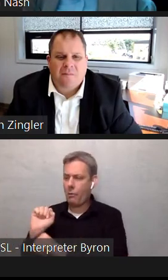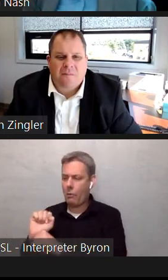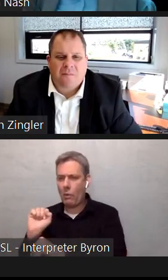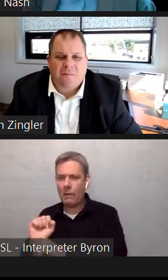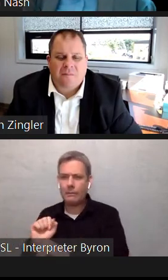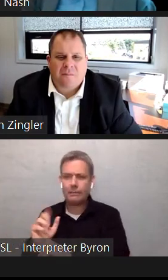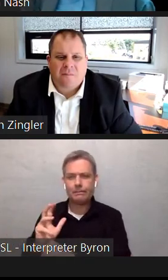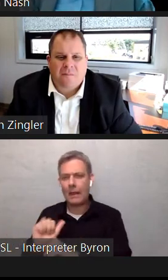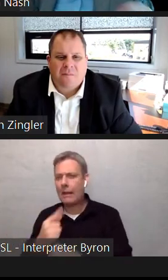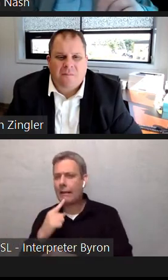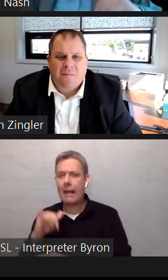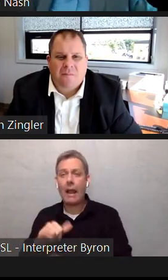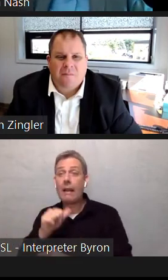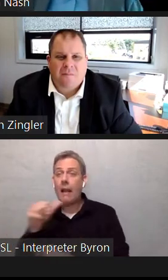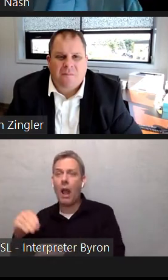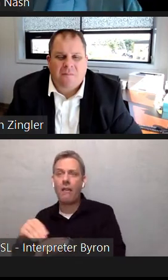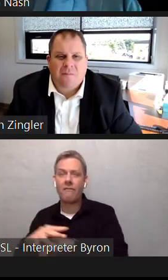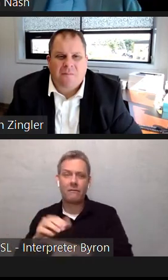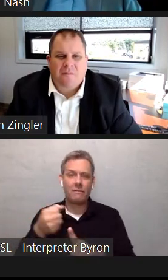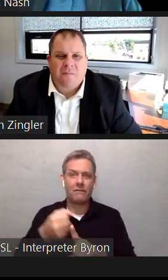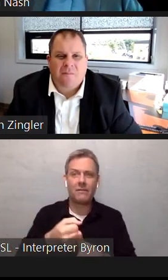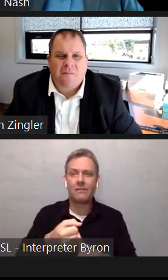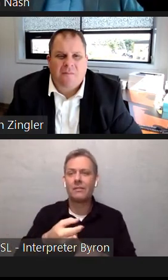to not affect federal benefits?